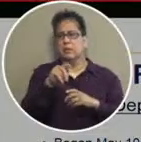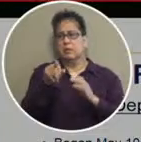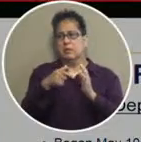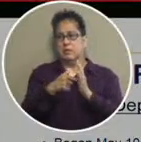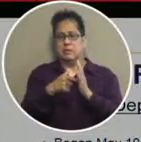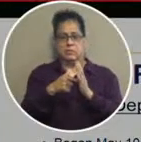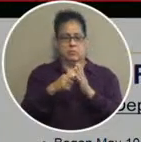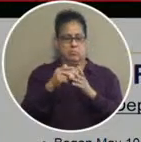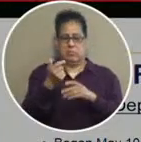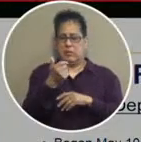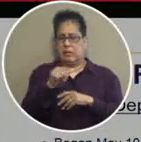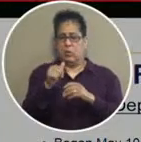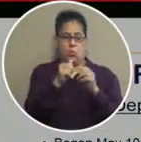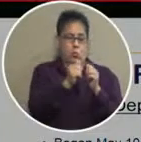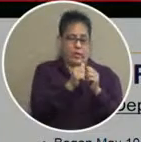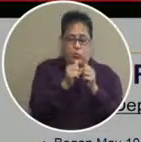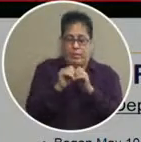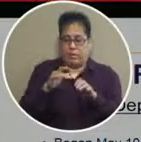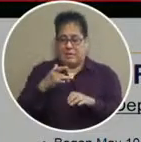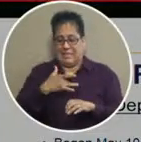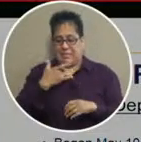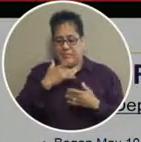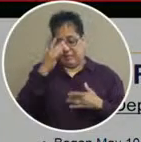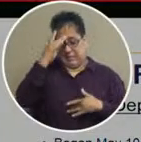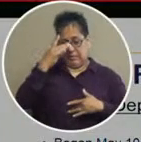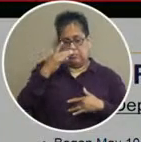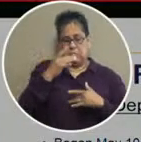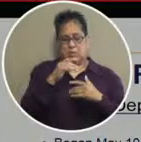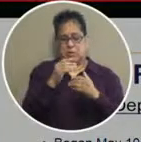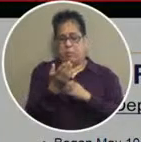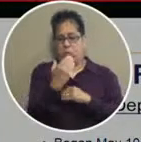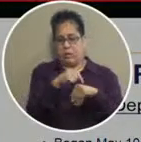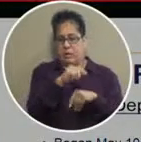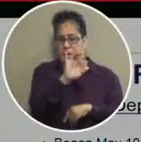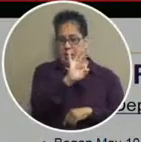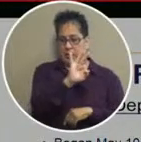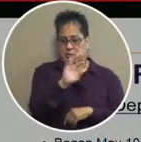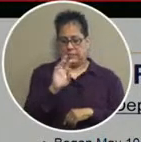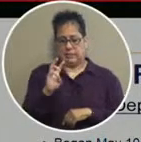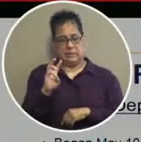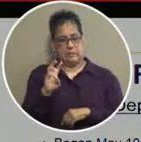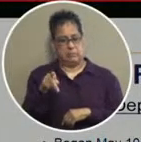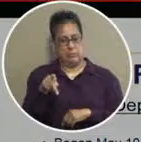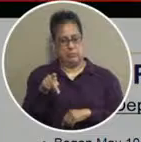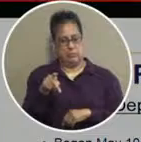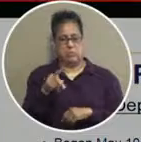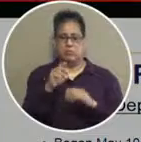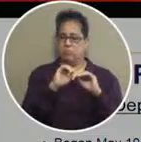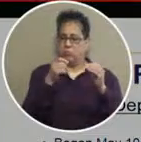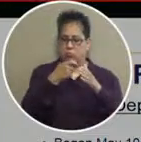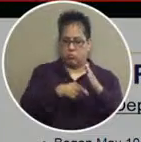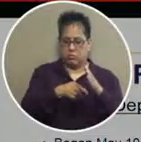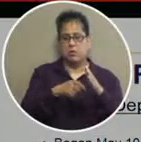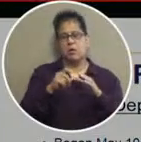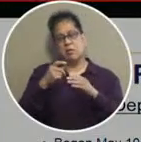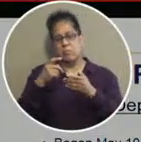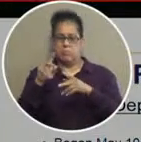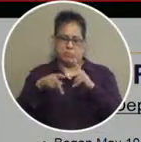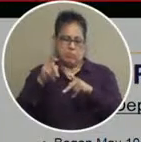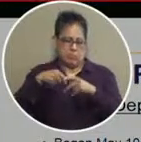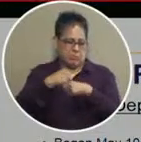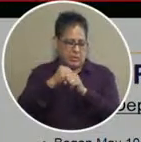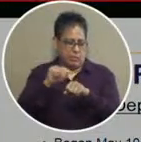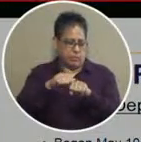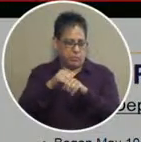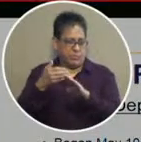all members of the community with or without symptoms, 9 to 6, free of charge. The request is that people make appointments ahead